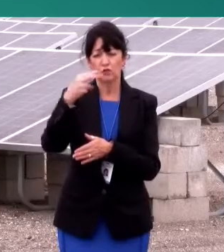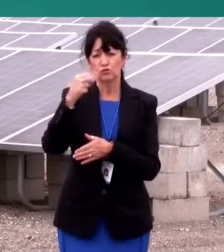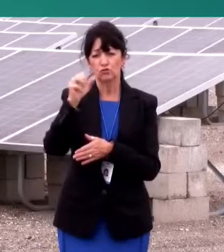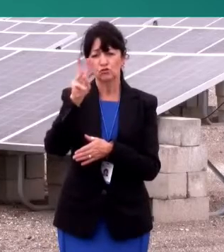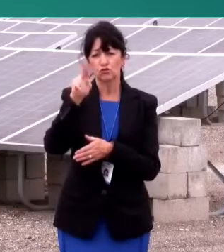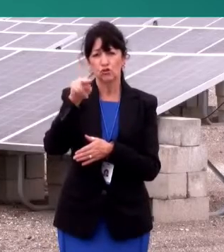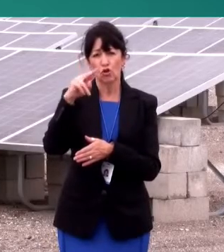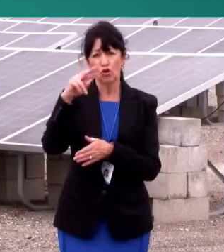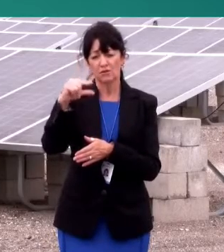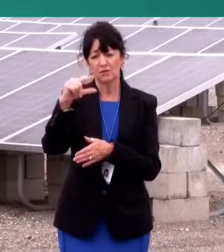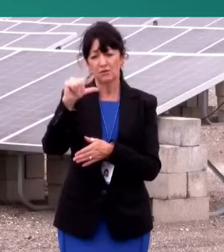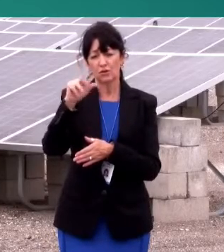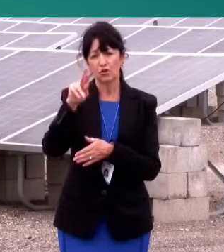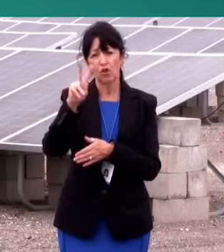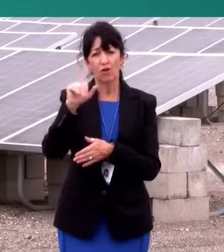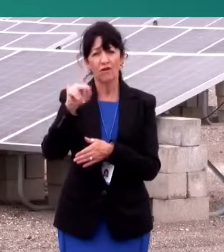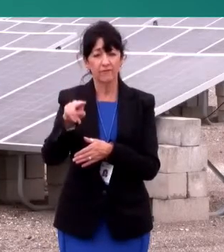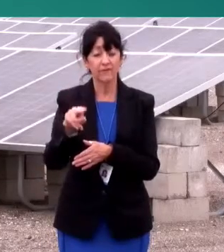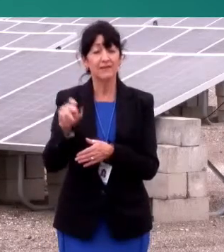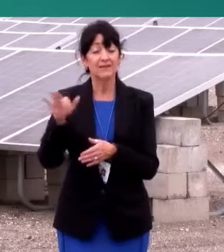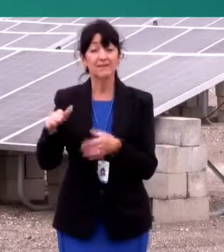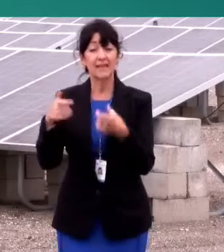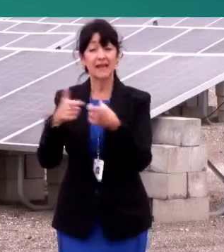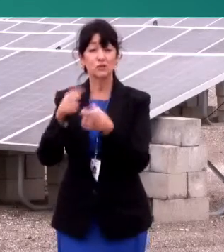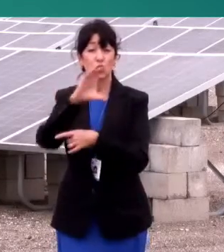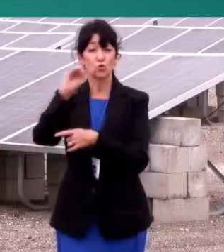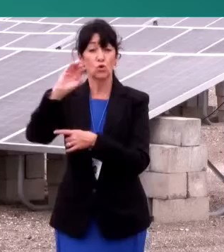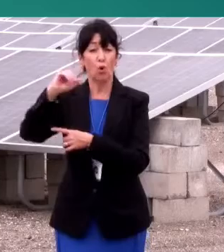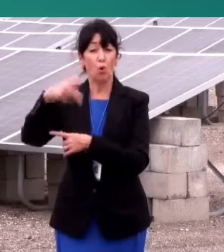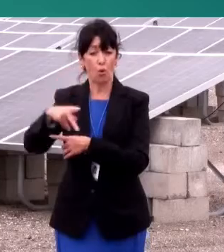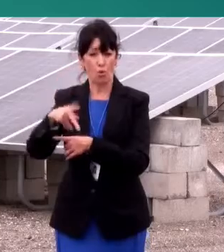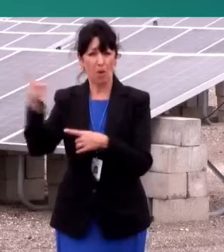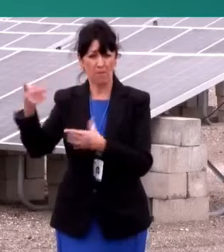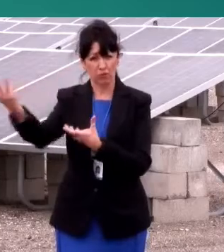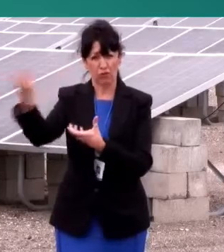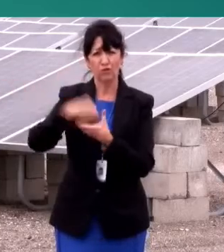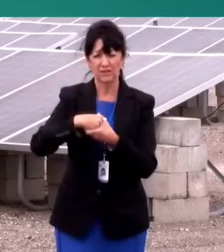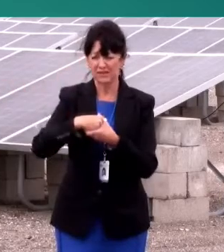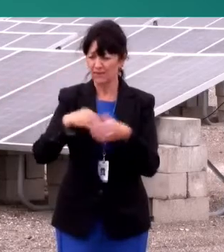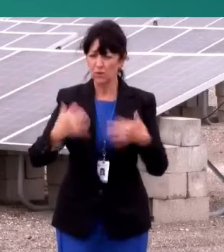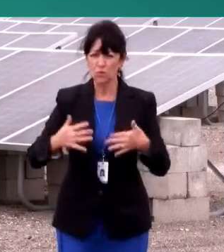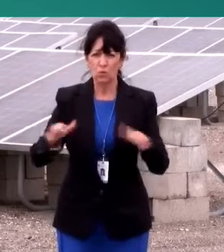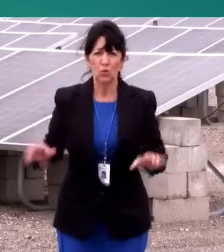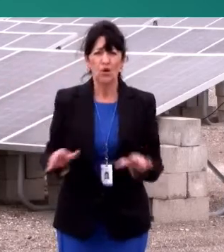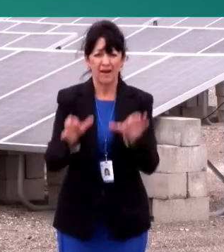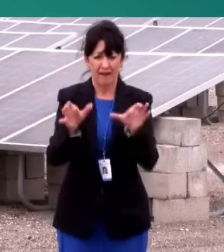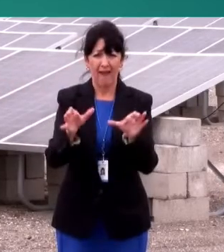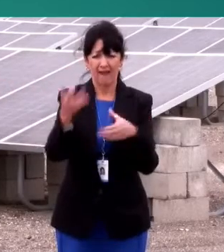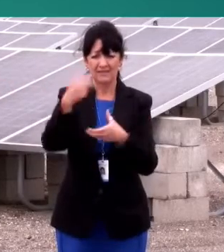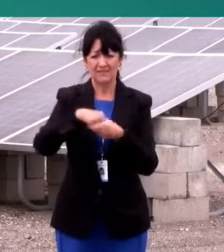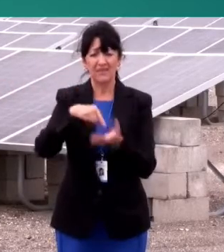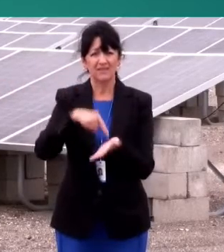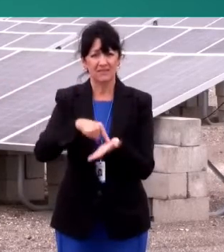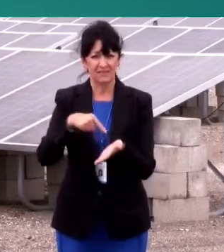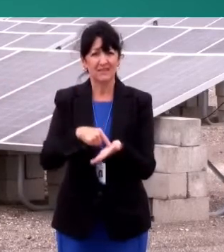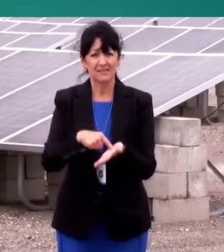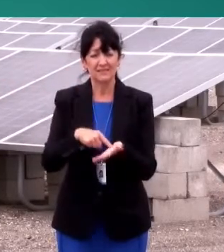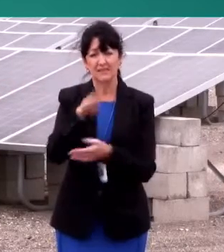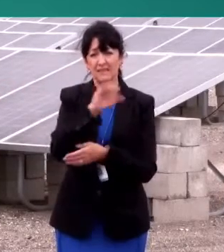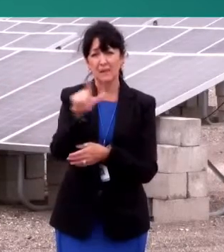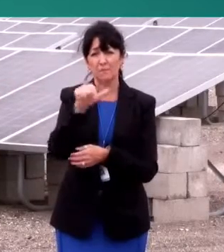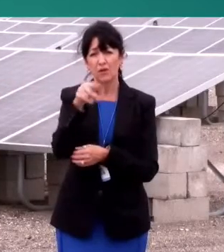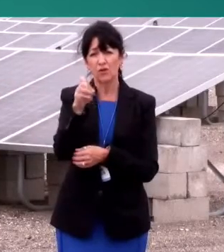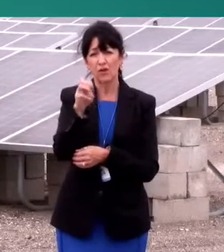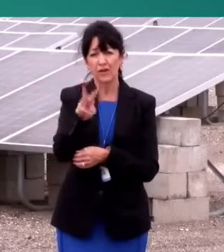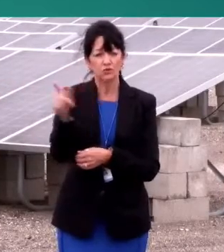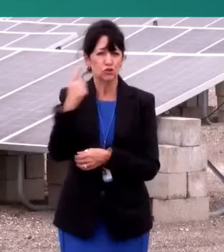Delaware Electric Co-op has a seat at the table and are very active in this through Bill Andrew, their recently